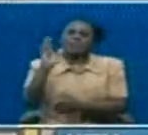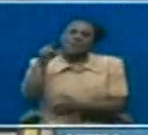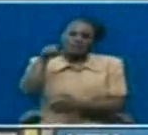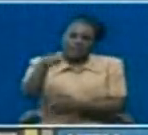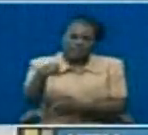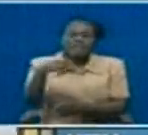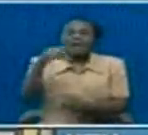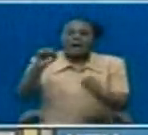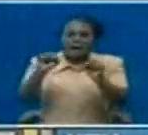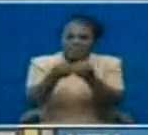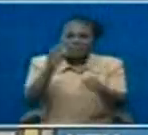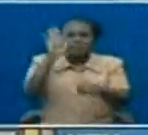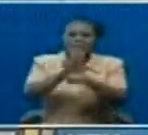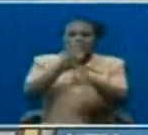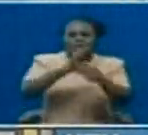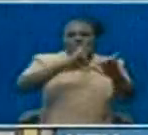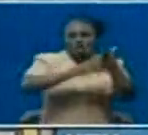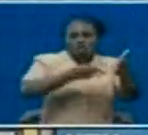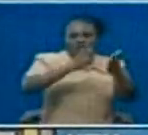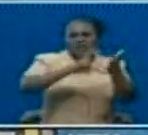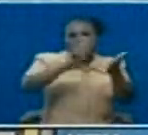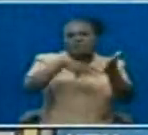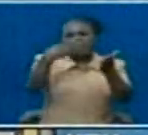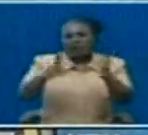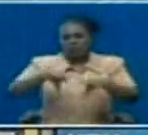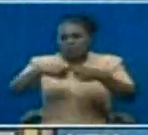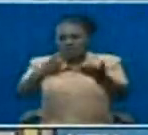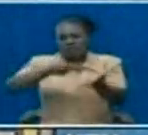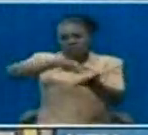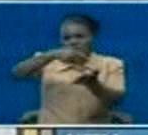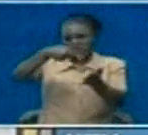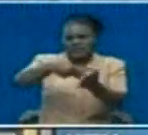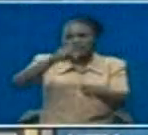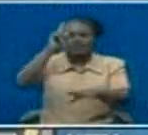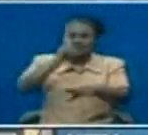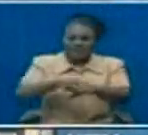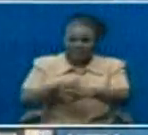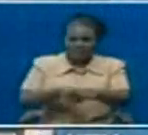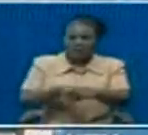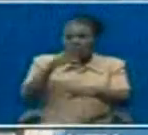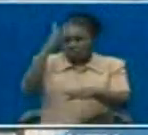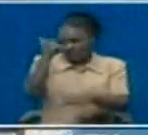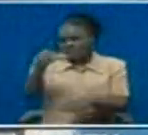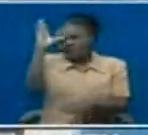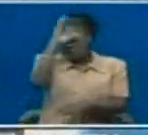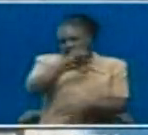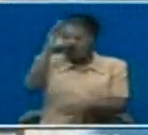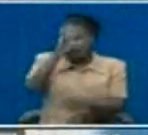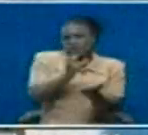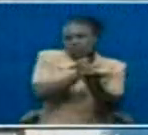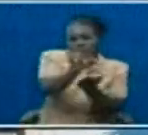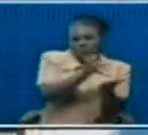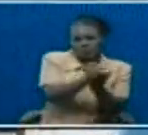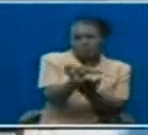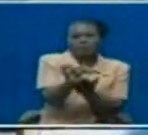turn seen many of these contractors fail to deliver projects on time due to lack of funds, as banks also give them a cold